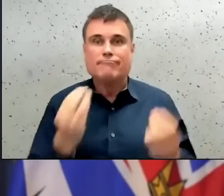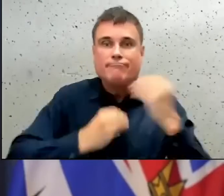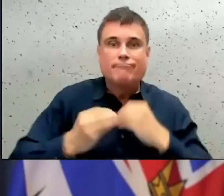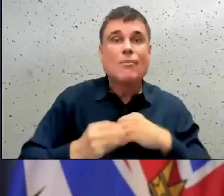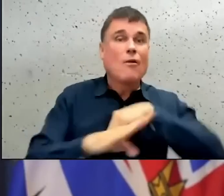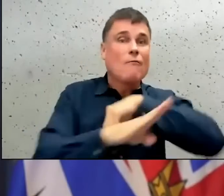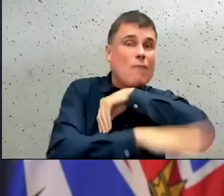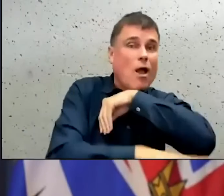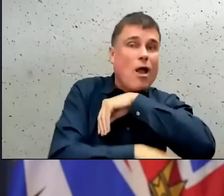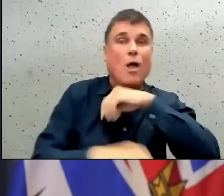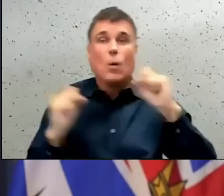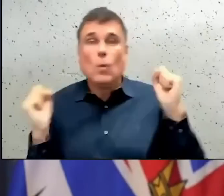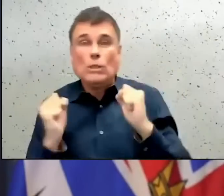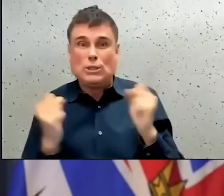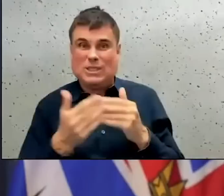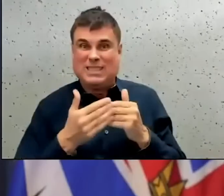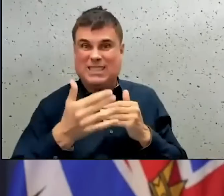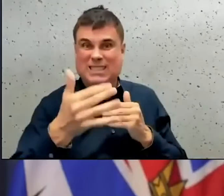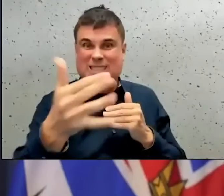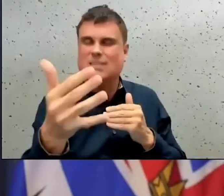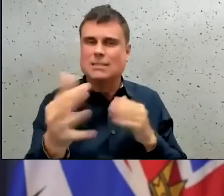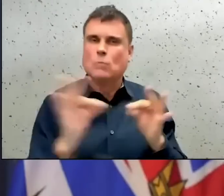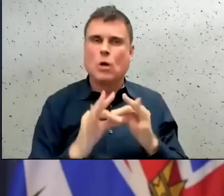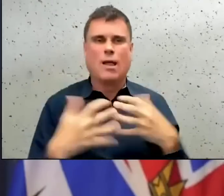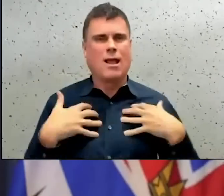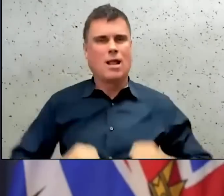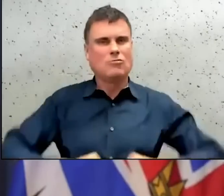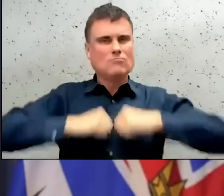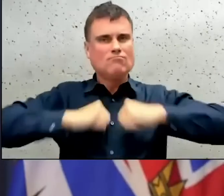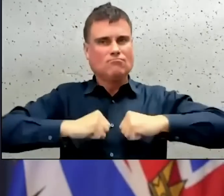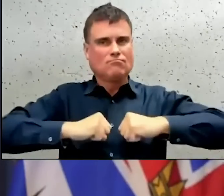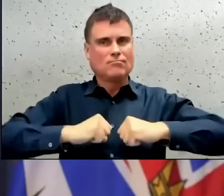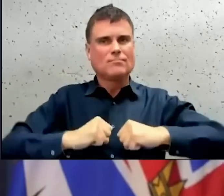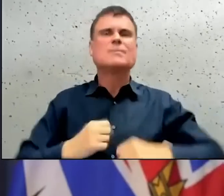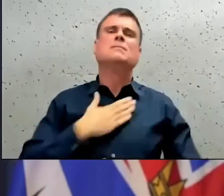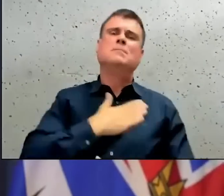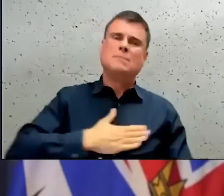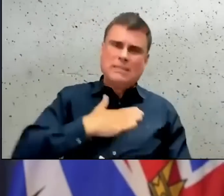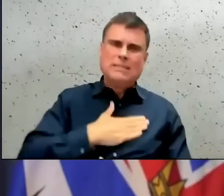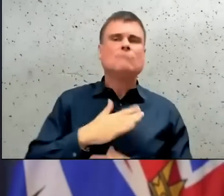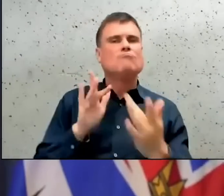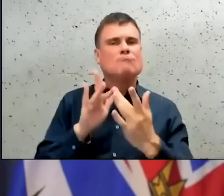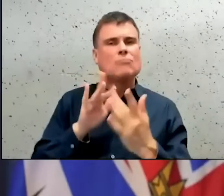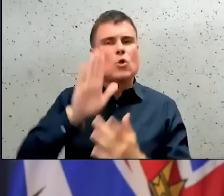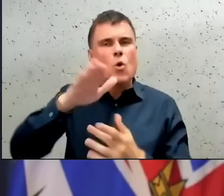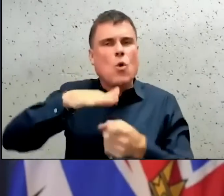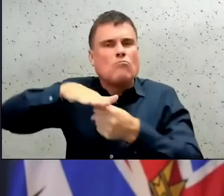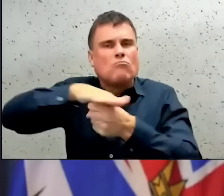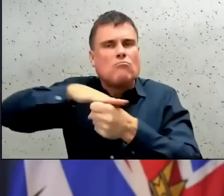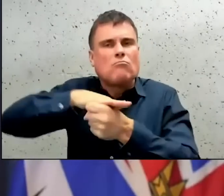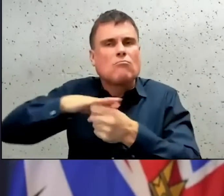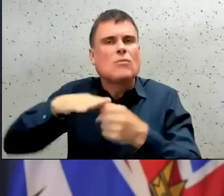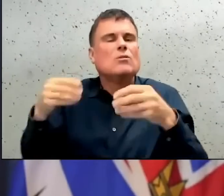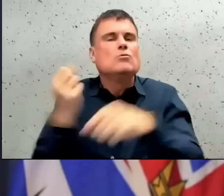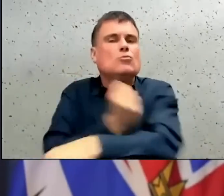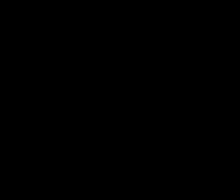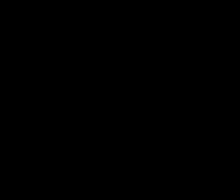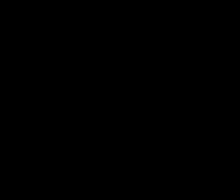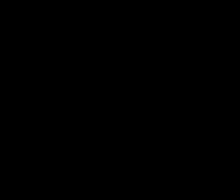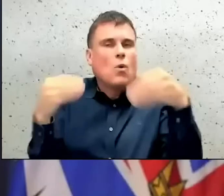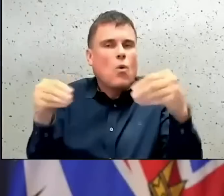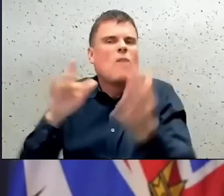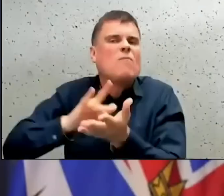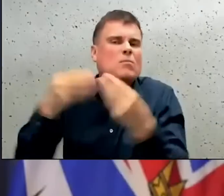more important to take these steps than ever. You can get your flu shot by contacting your local pharmacy, your primary care provider, through a public health unit, or through other